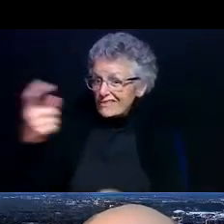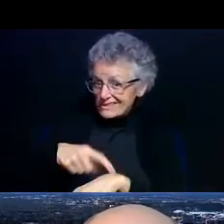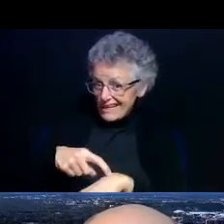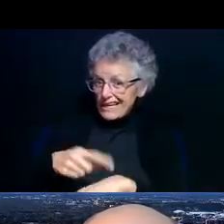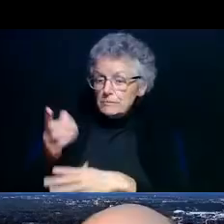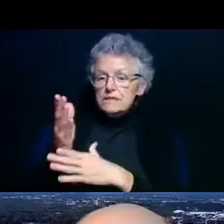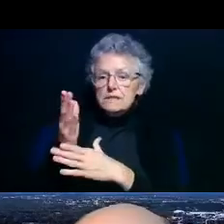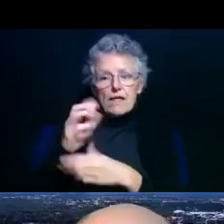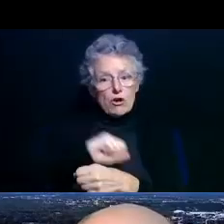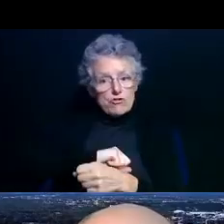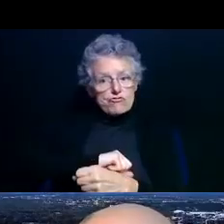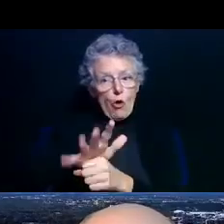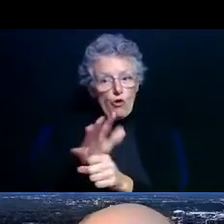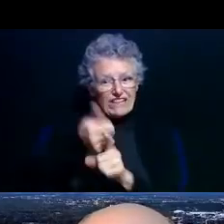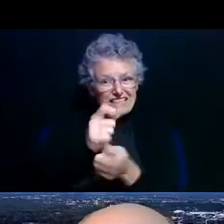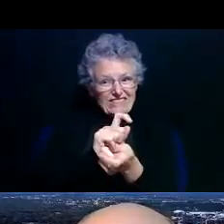mutation of the